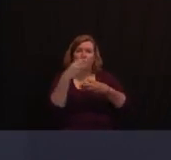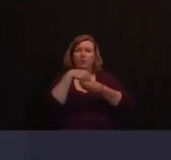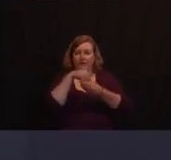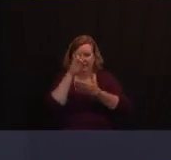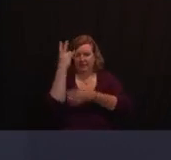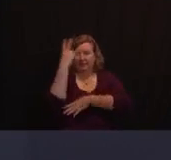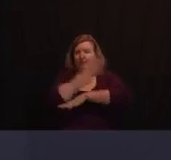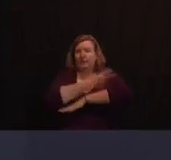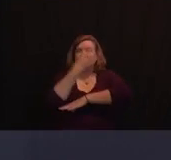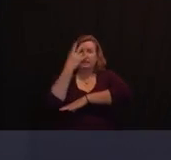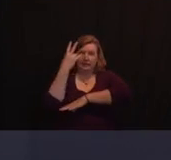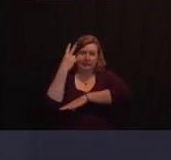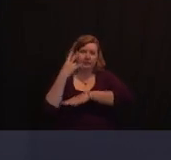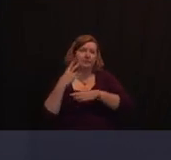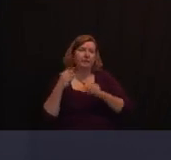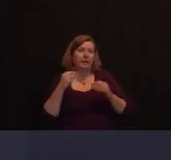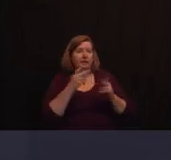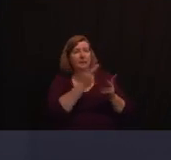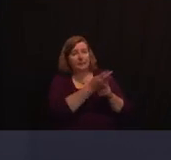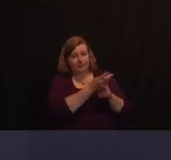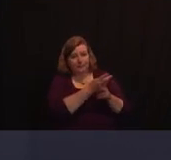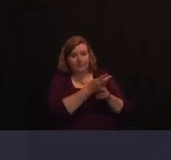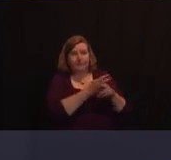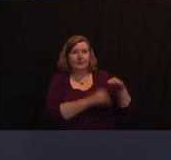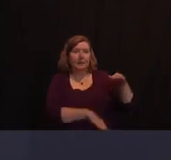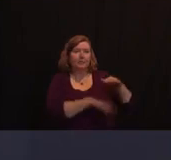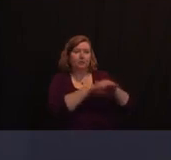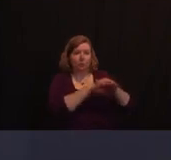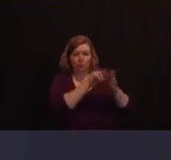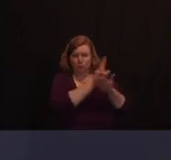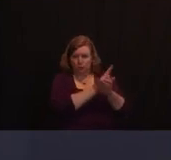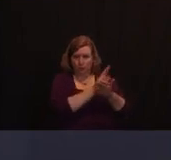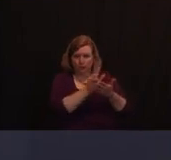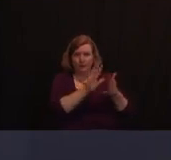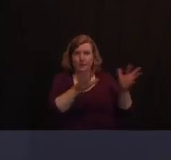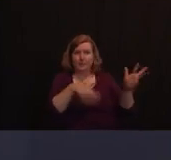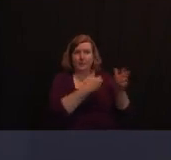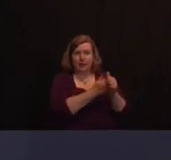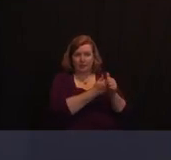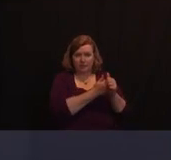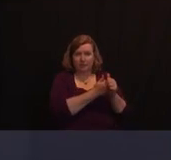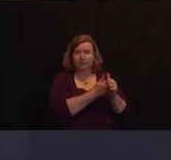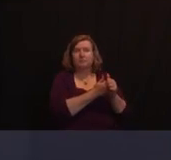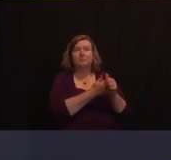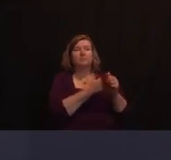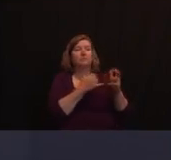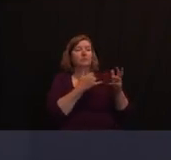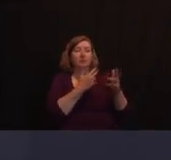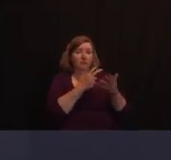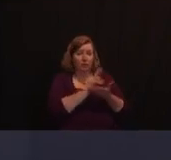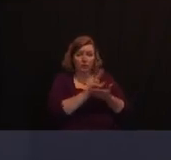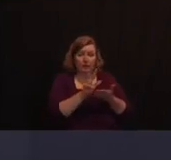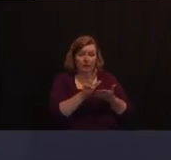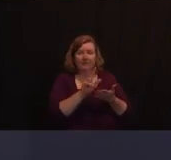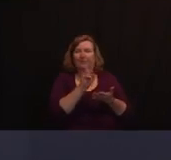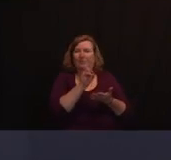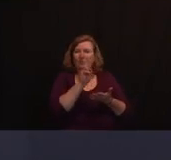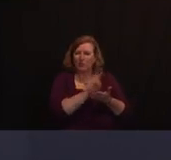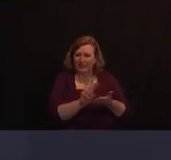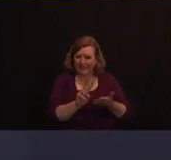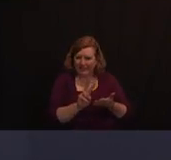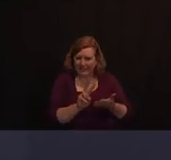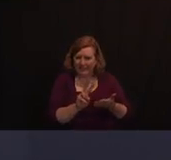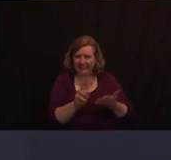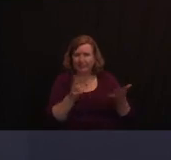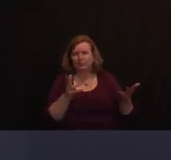a 3-week inventory on the shelf. We are moving that guideline down to 2 weeks and encouraging all sites